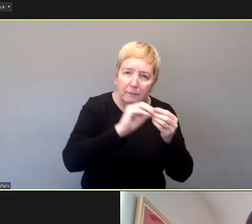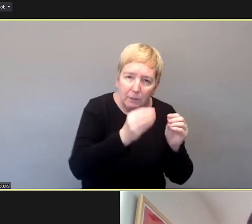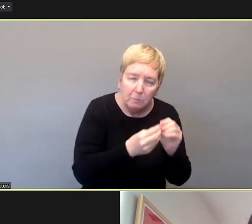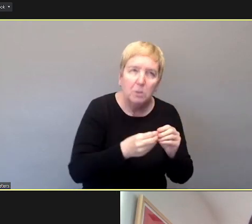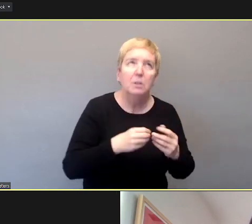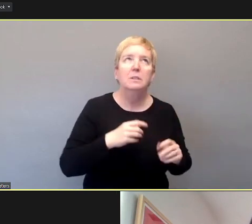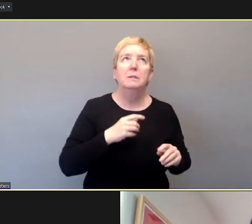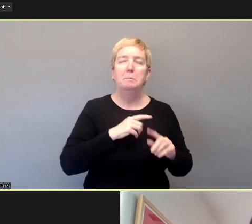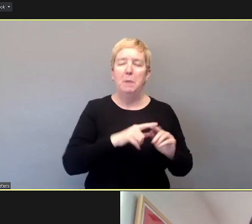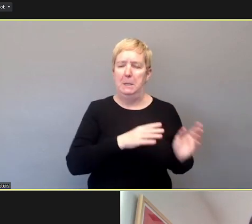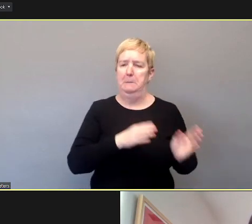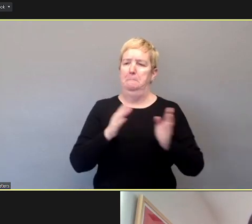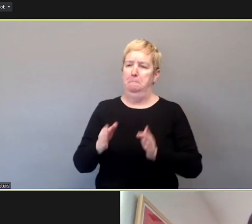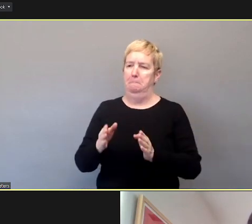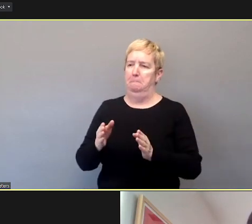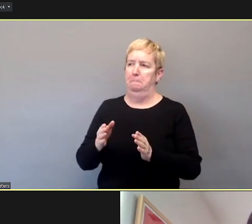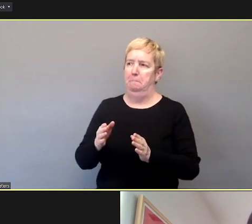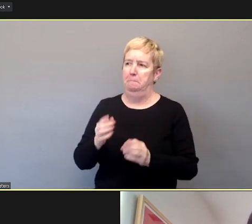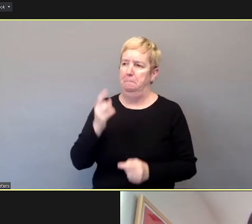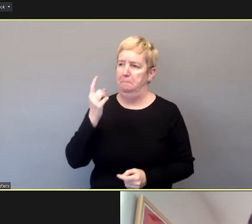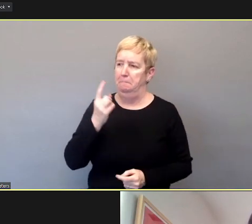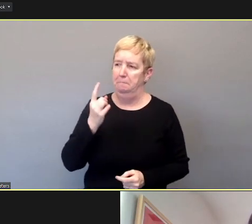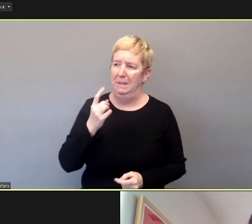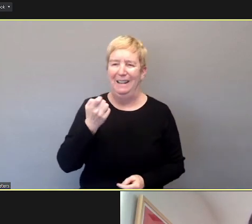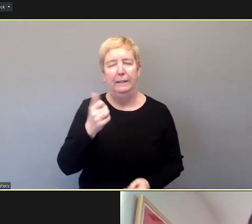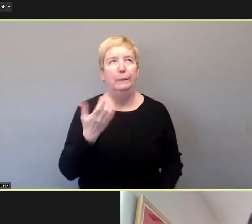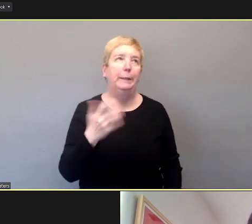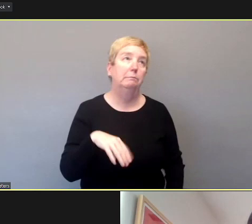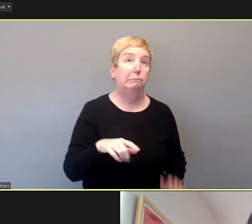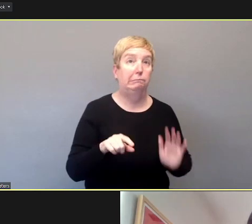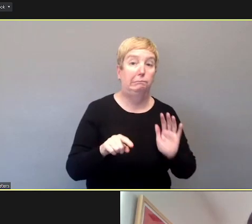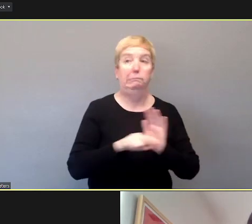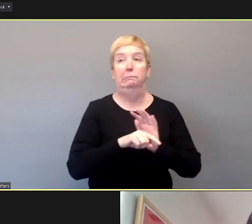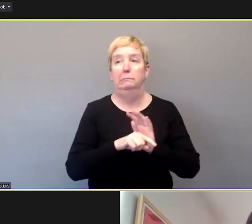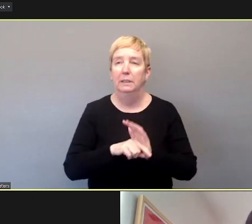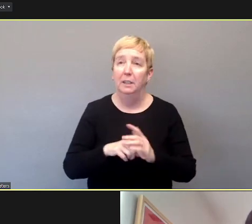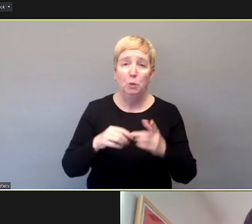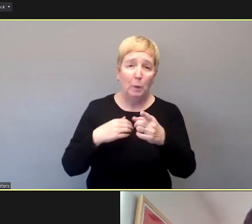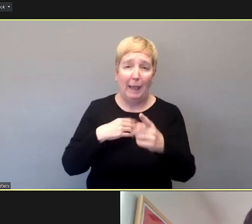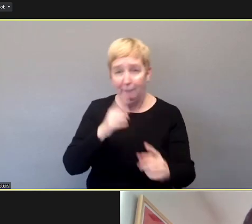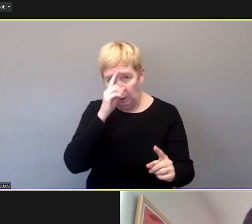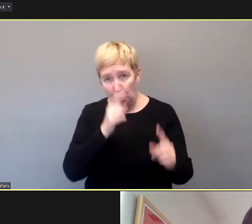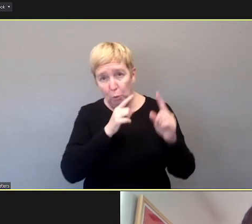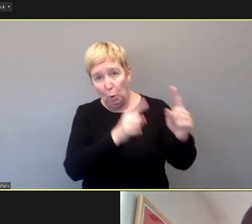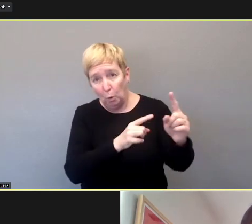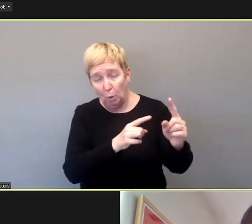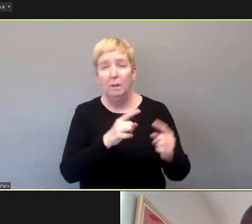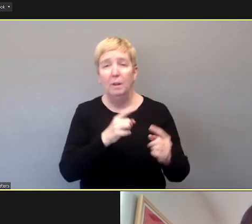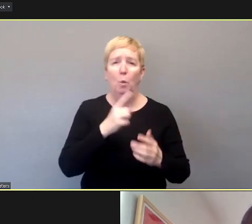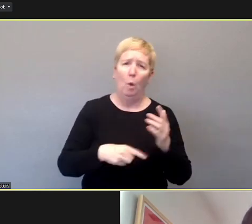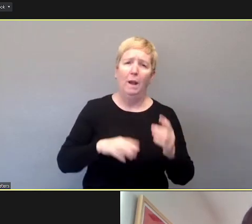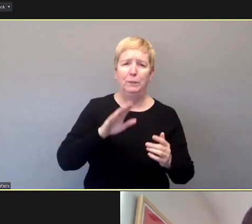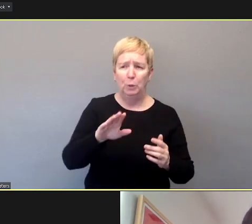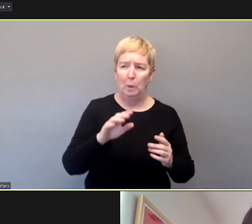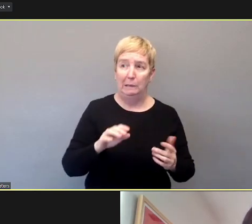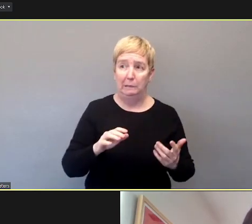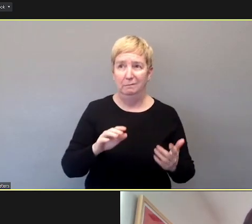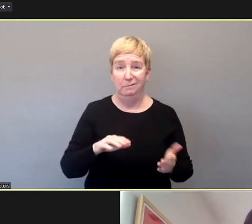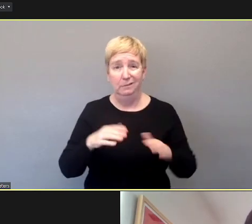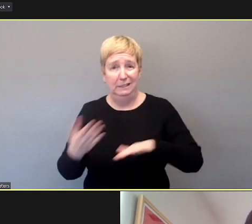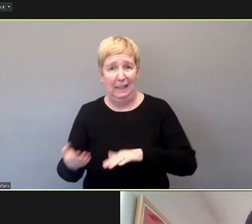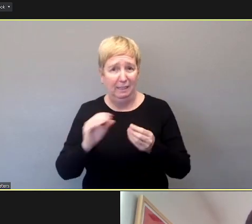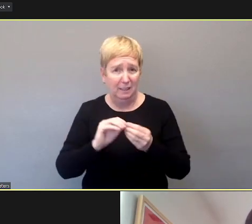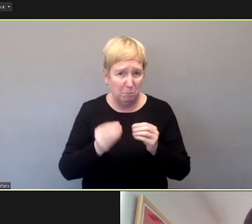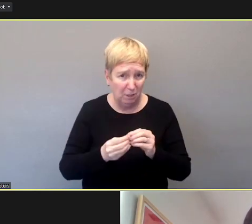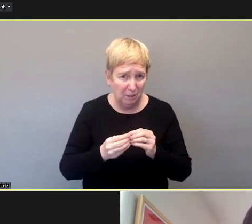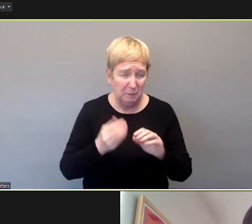of I mean, it's a little morbid, but like, is there a target of what kind of fatality rate we'd want to be looking at before we